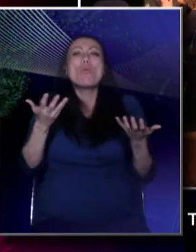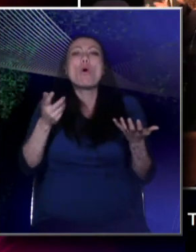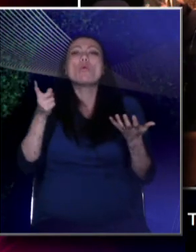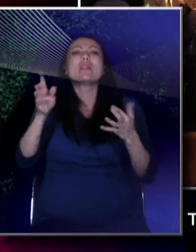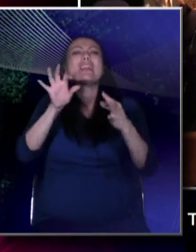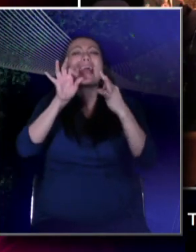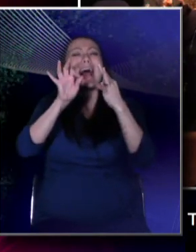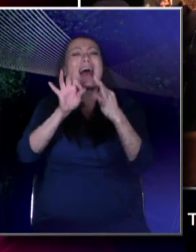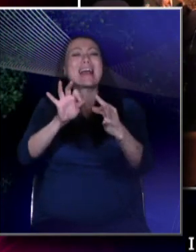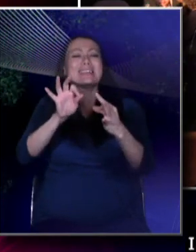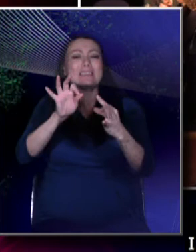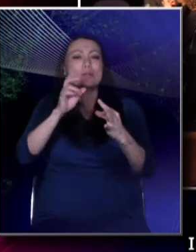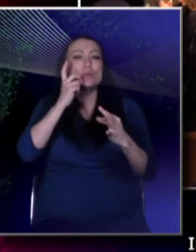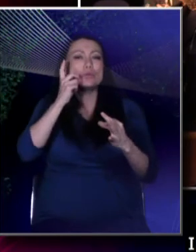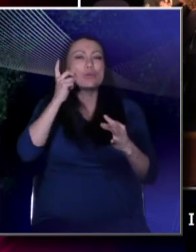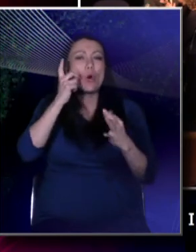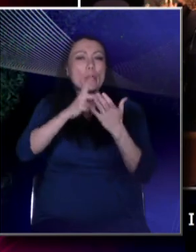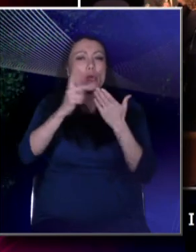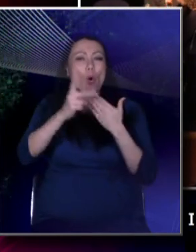dormitory program look like?